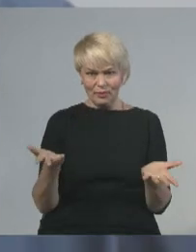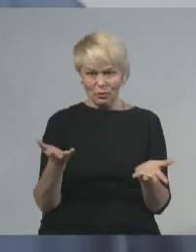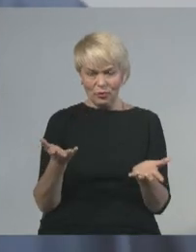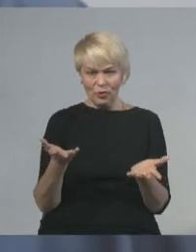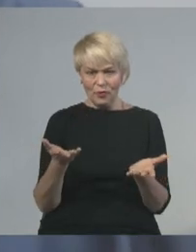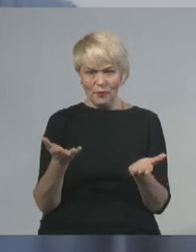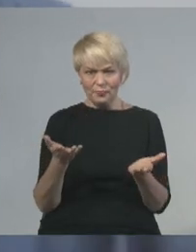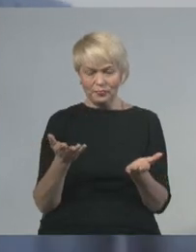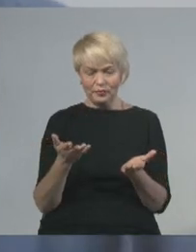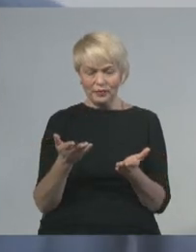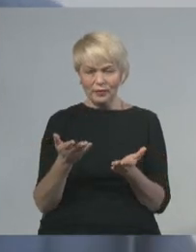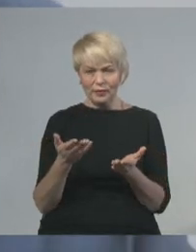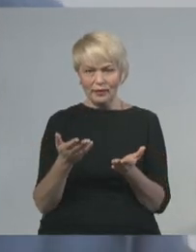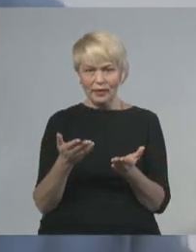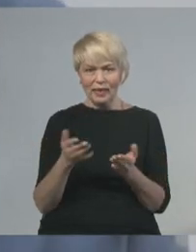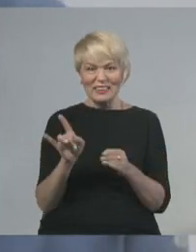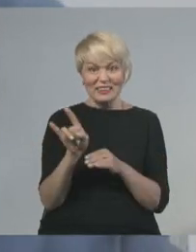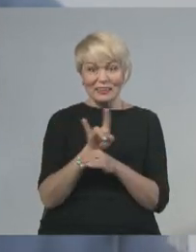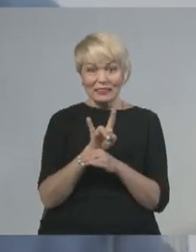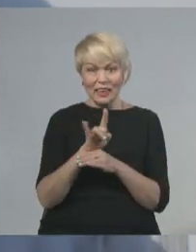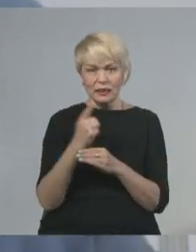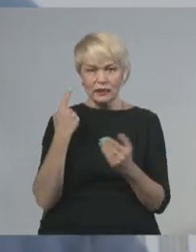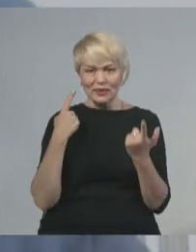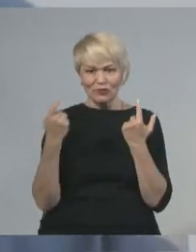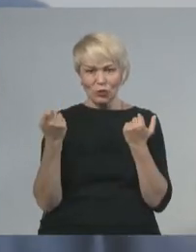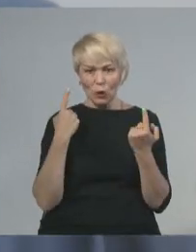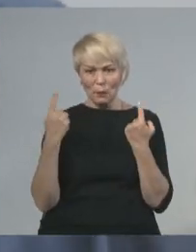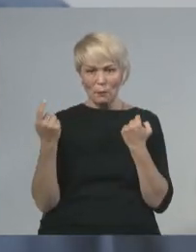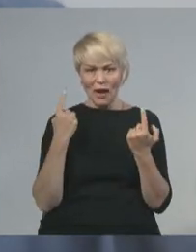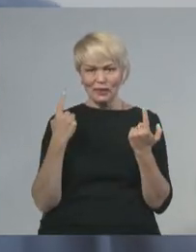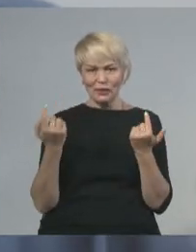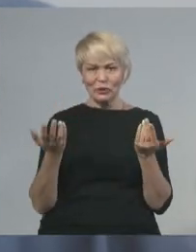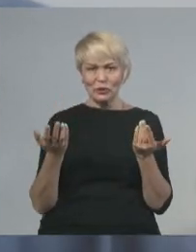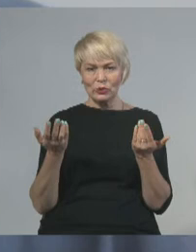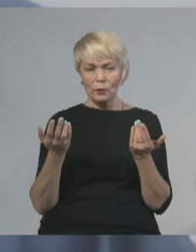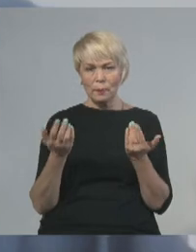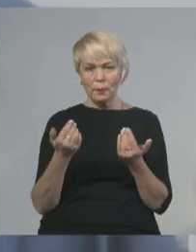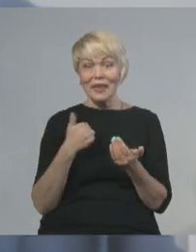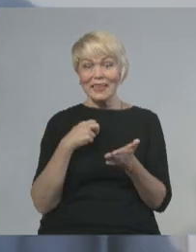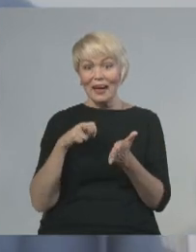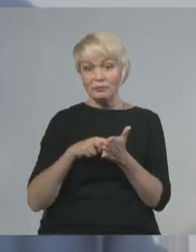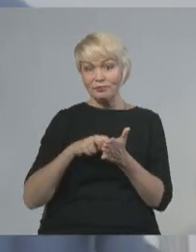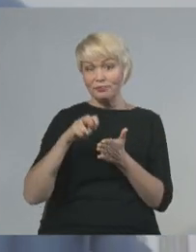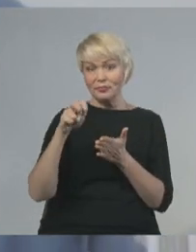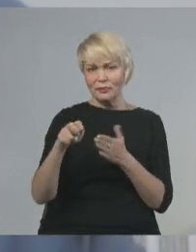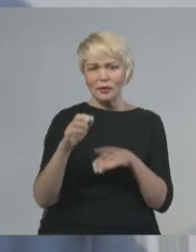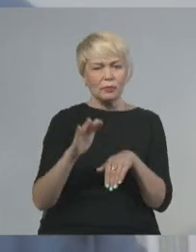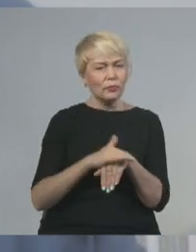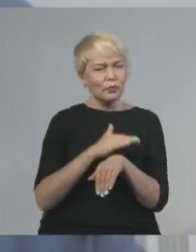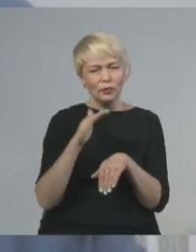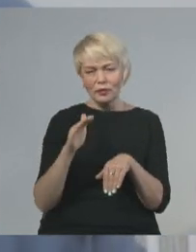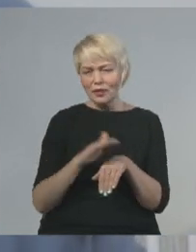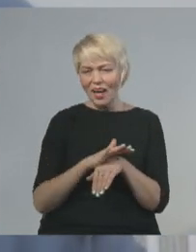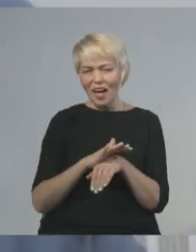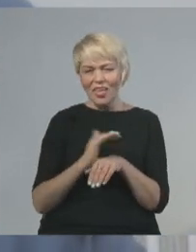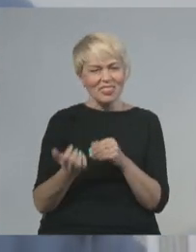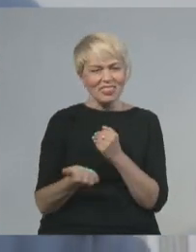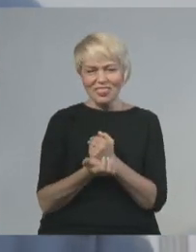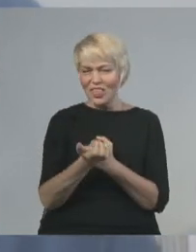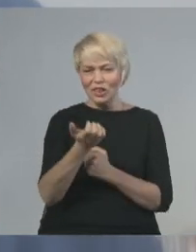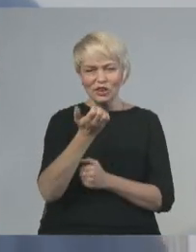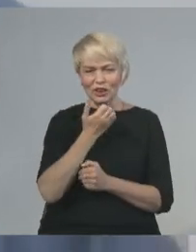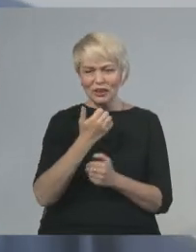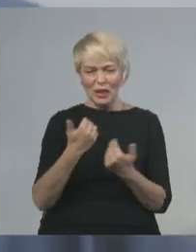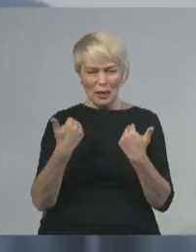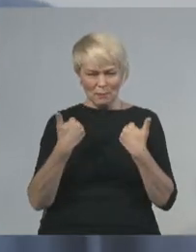news and i i told him look don't even send this to me and and think a little bit because this is so obvious that you